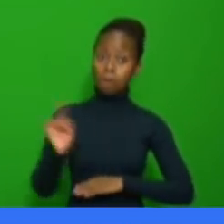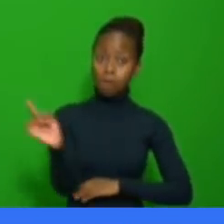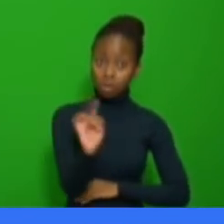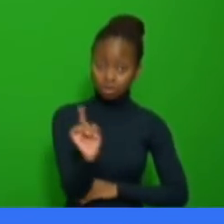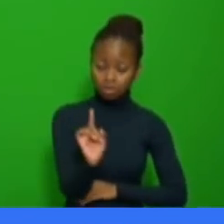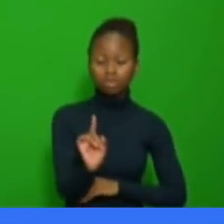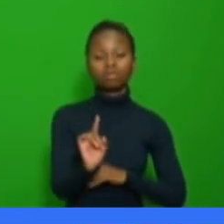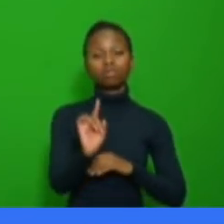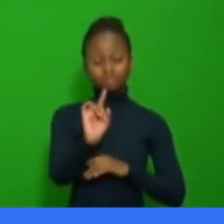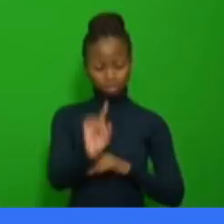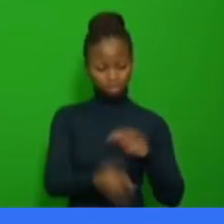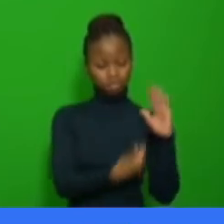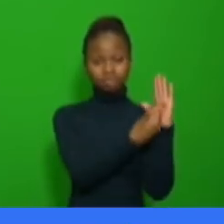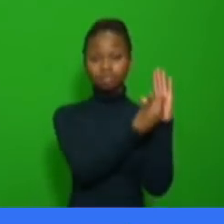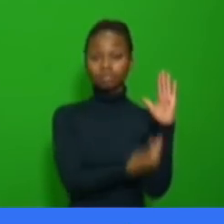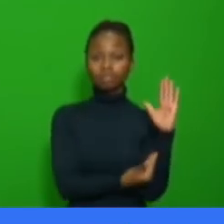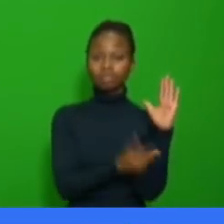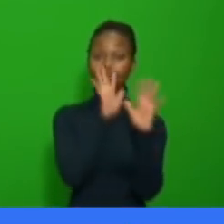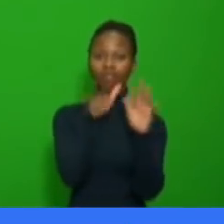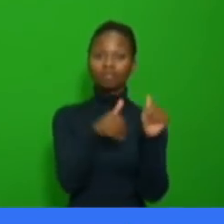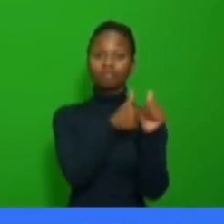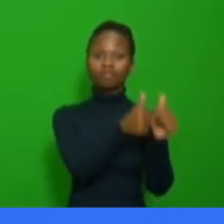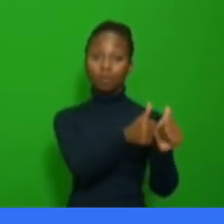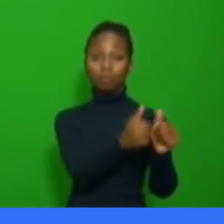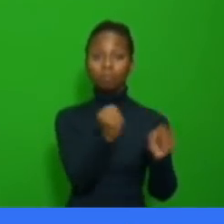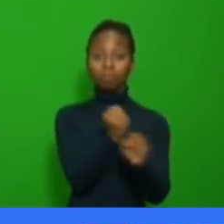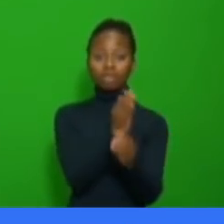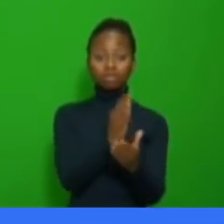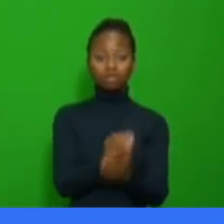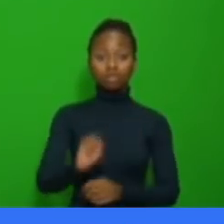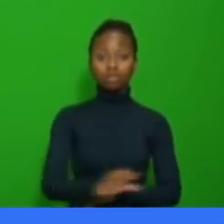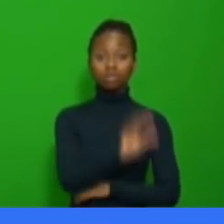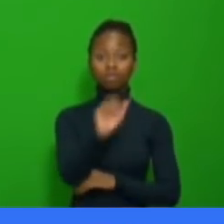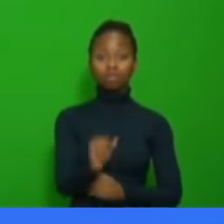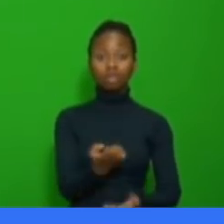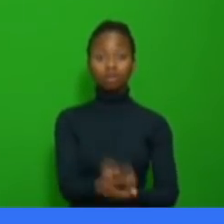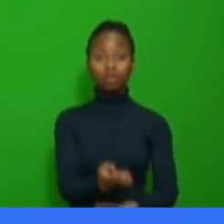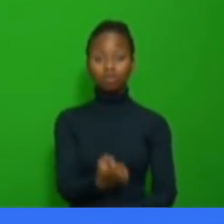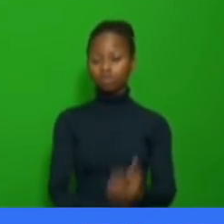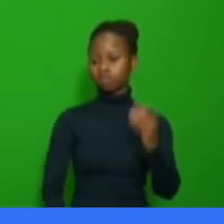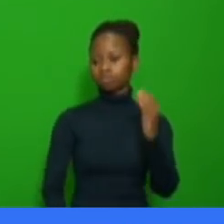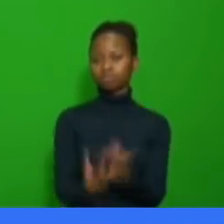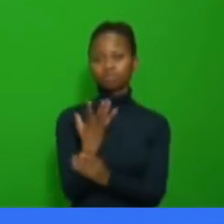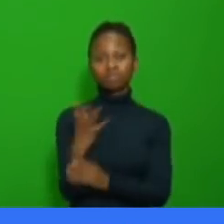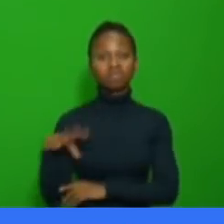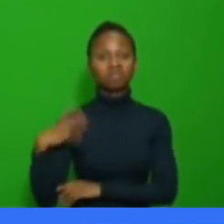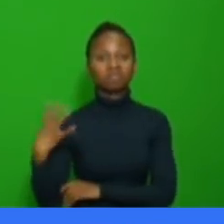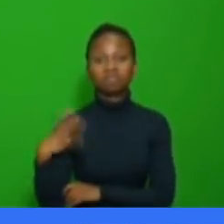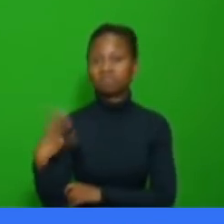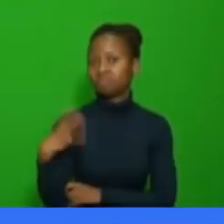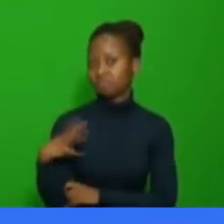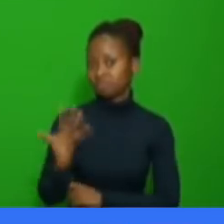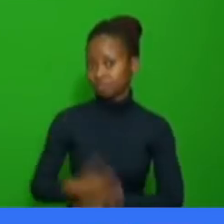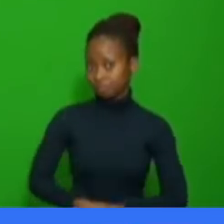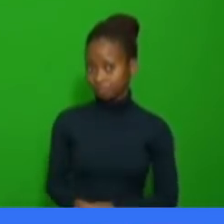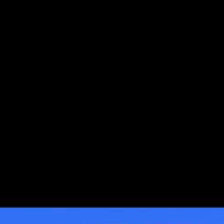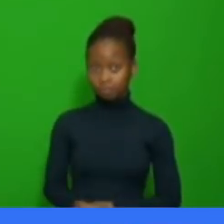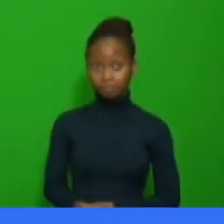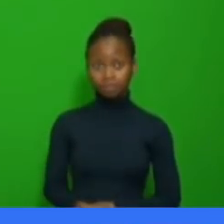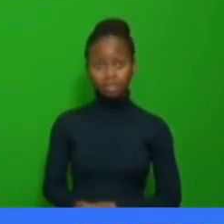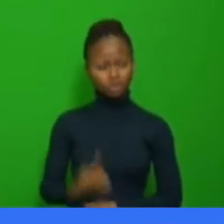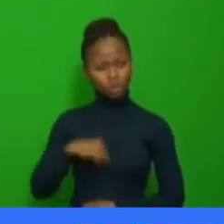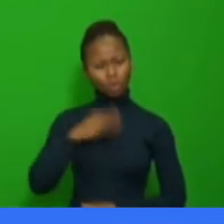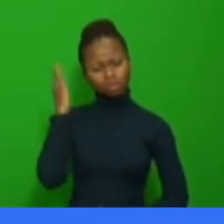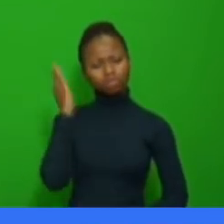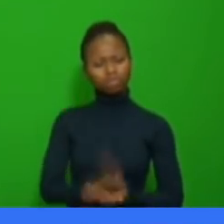that mandate in the interest of balanced and sustainable growth in the Republic. We have got that